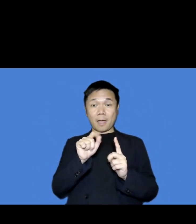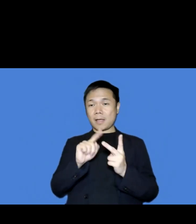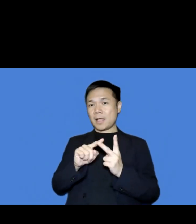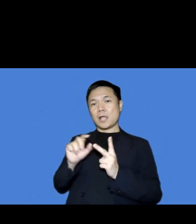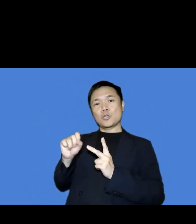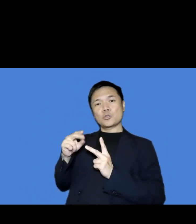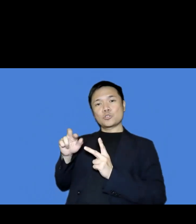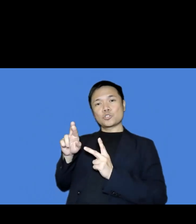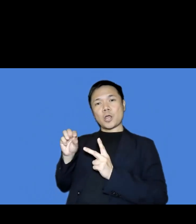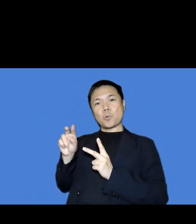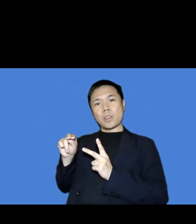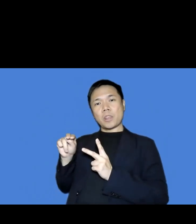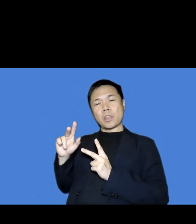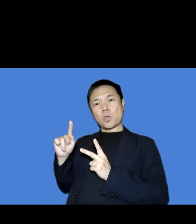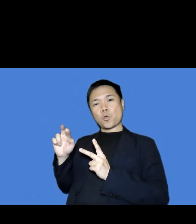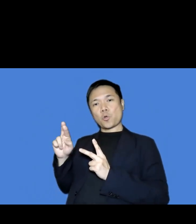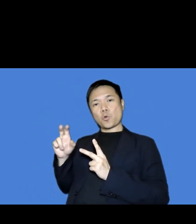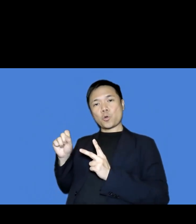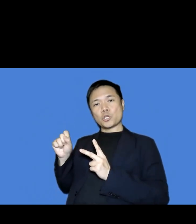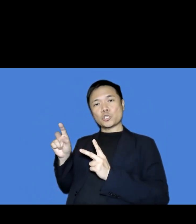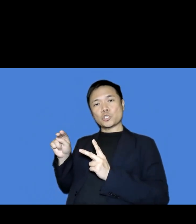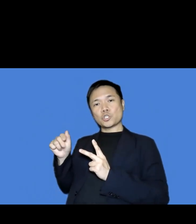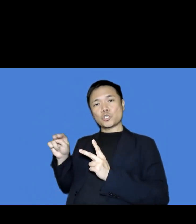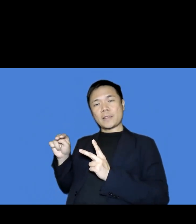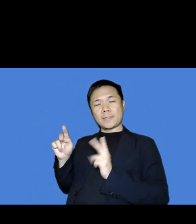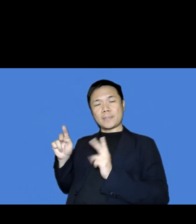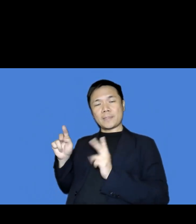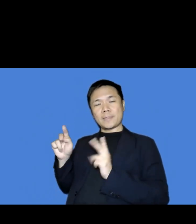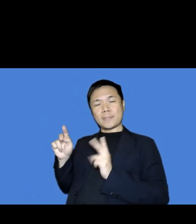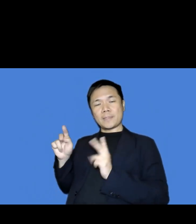Krishnan. And then Tuikang.